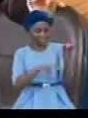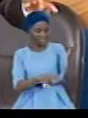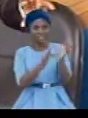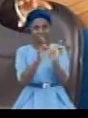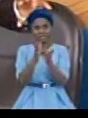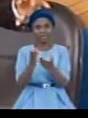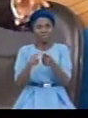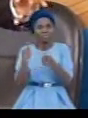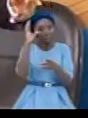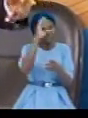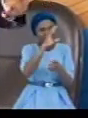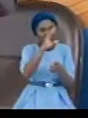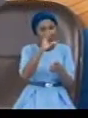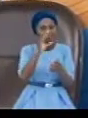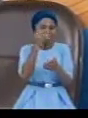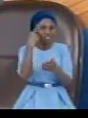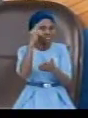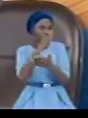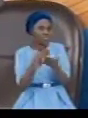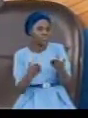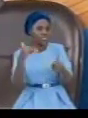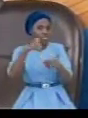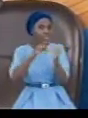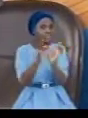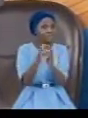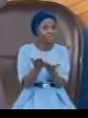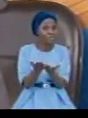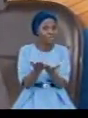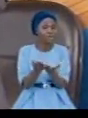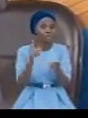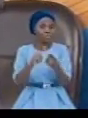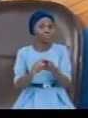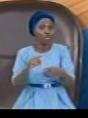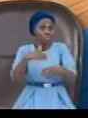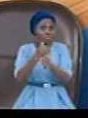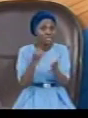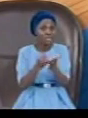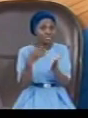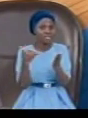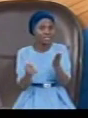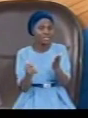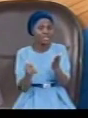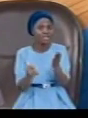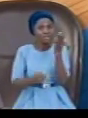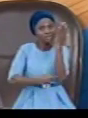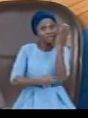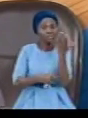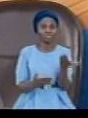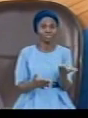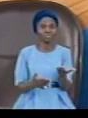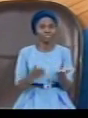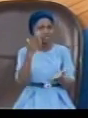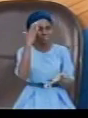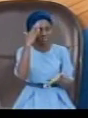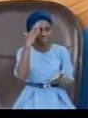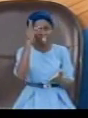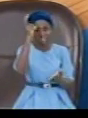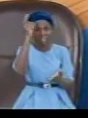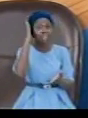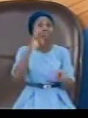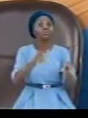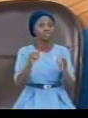the scripture a source of temptation. You know, Satan will do that. He'll use